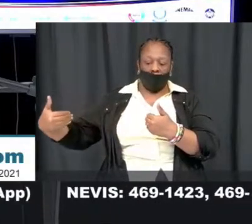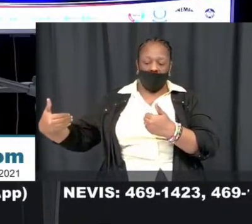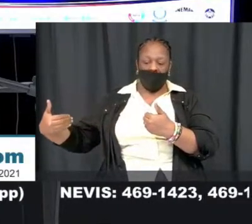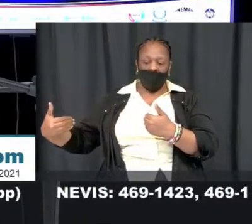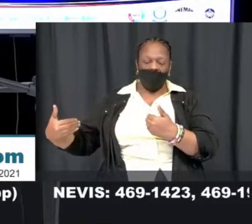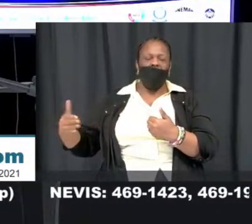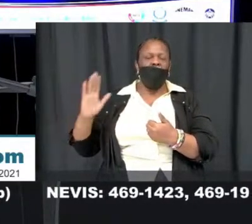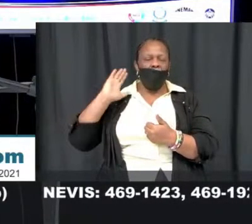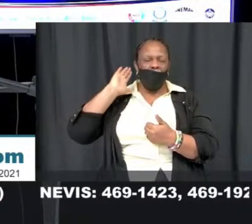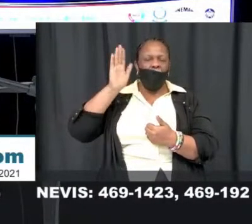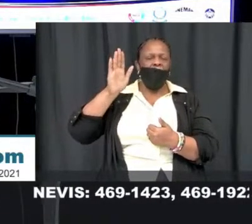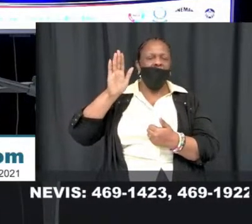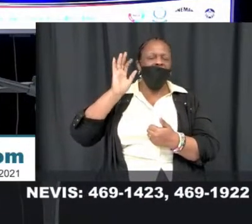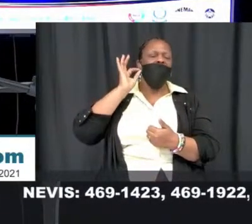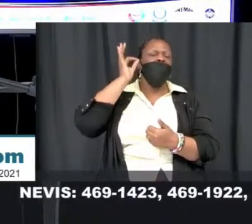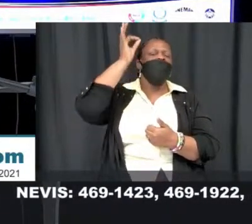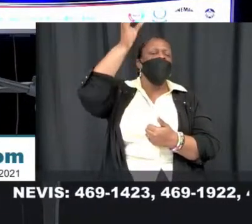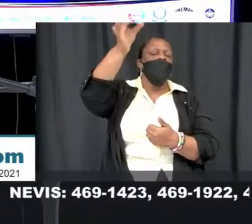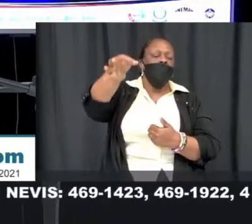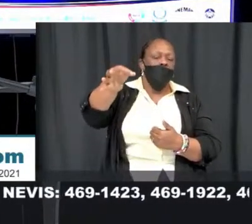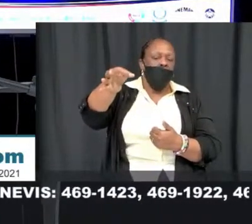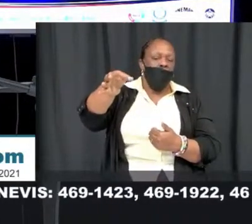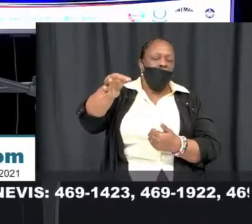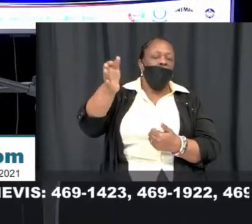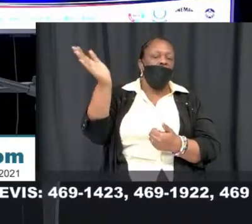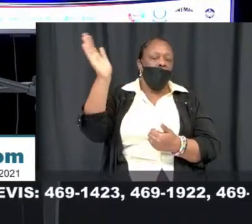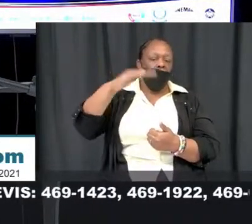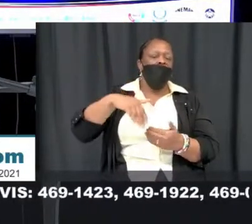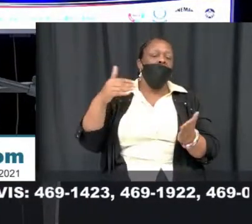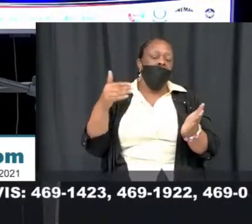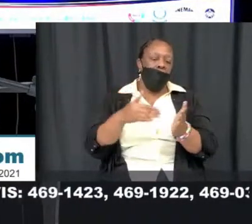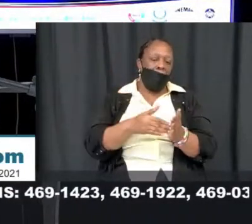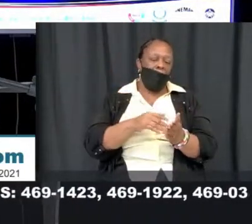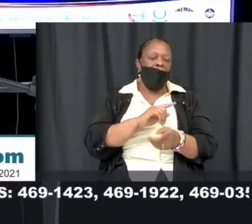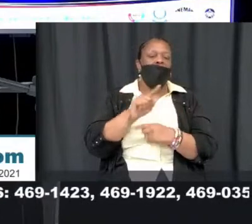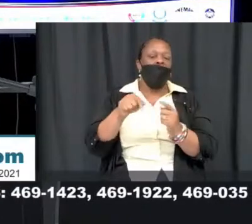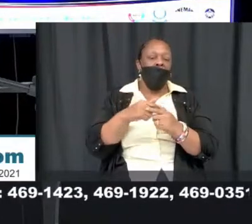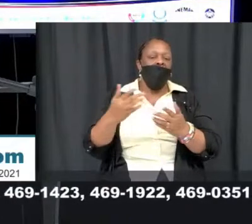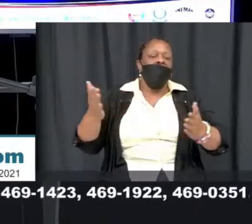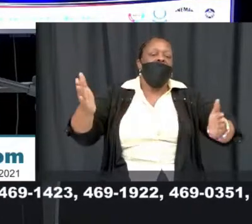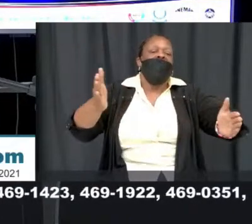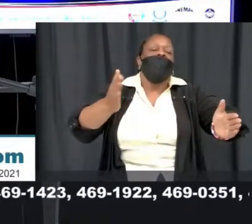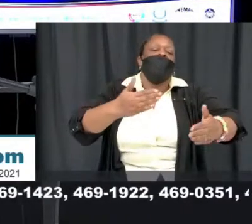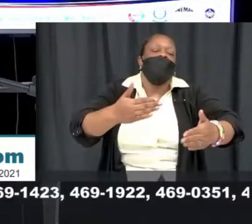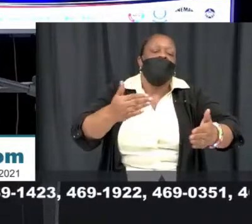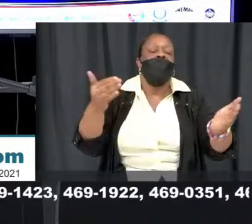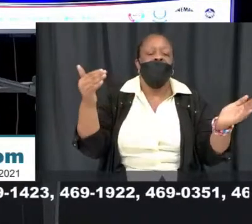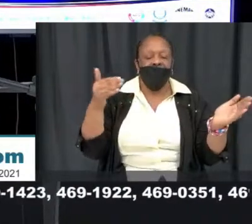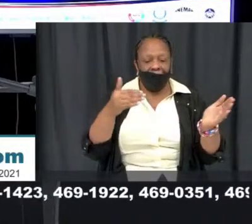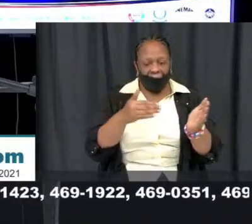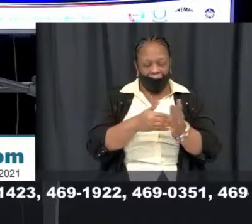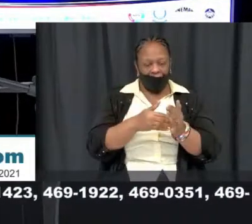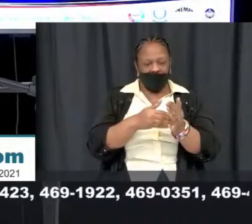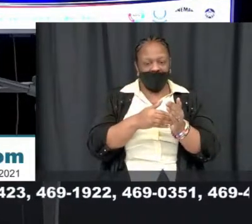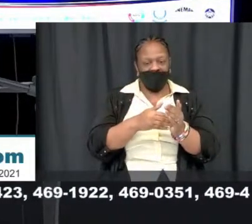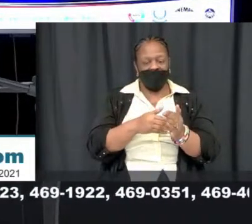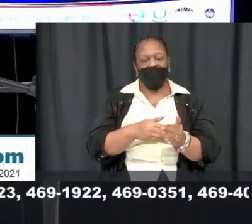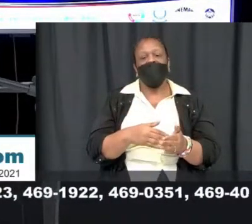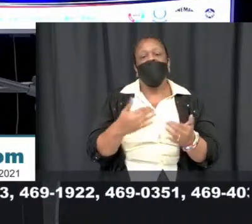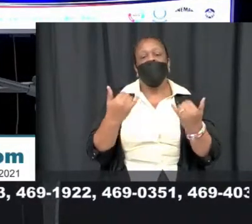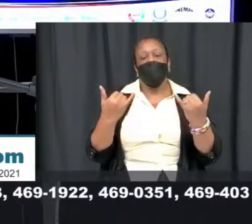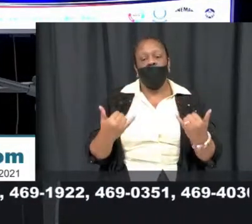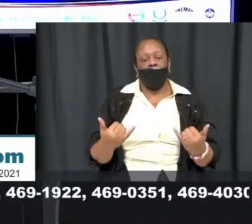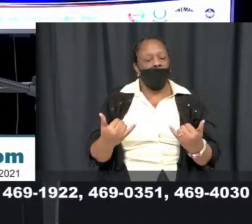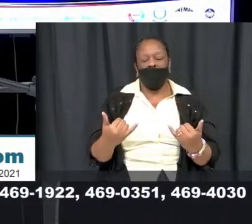an opportunity, and that time will come again when we will be able to embrace each other again. But right now